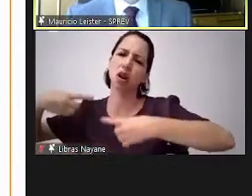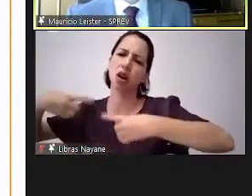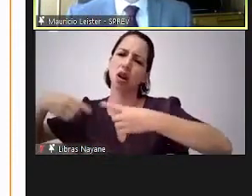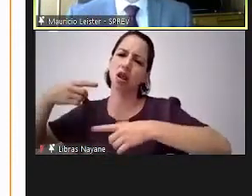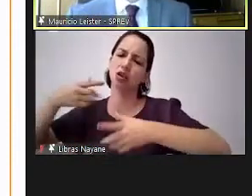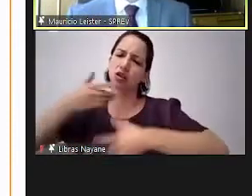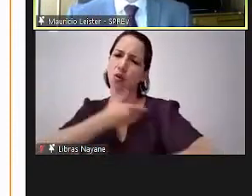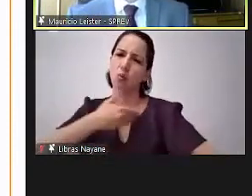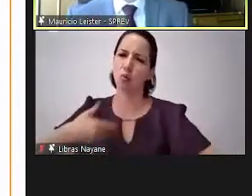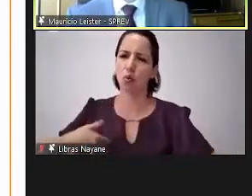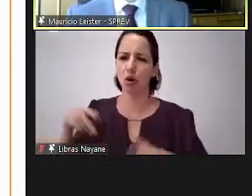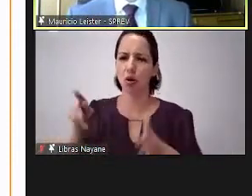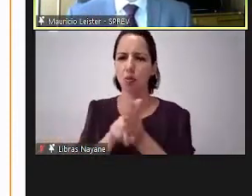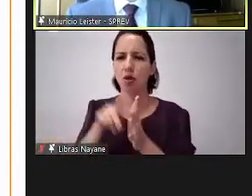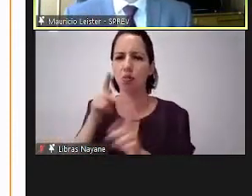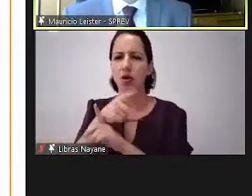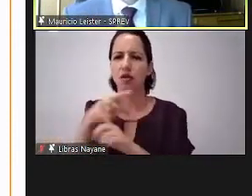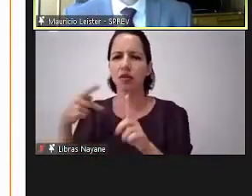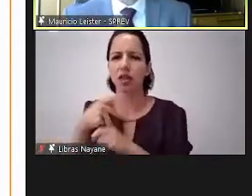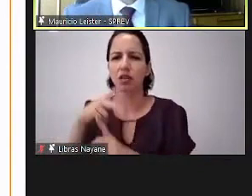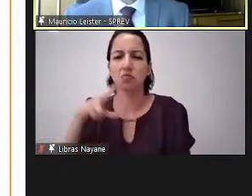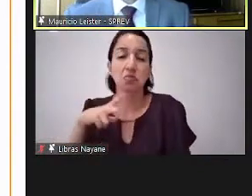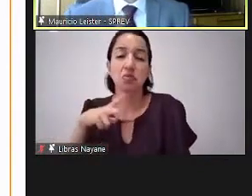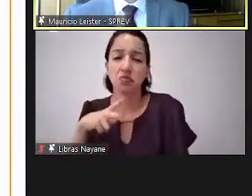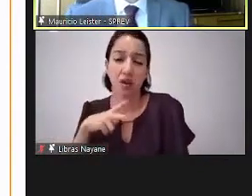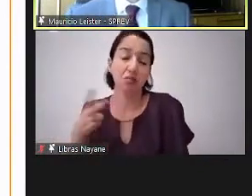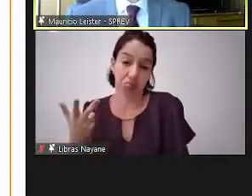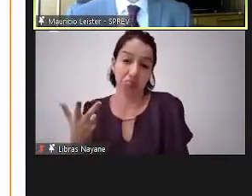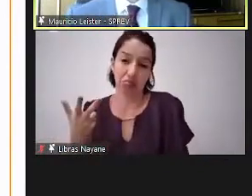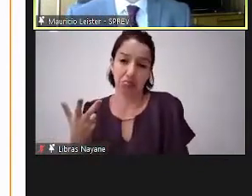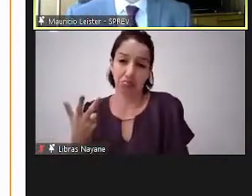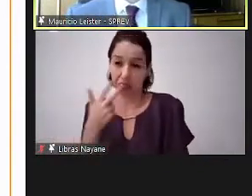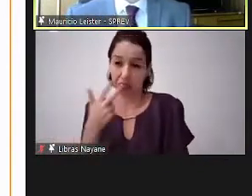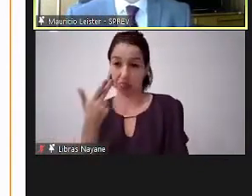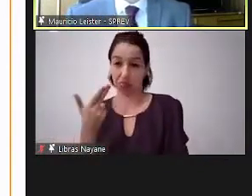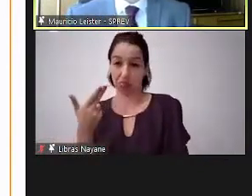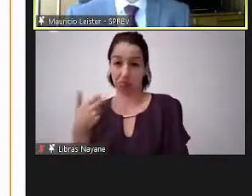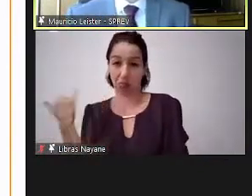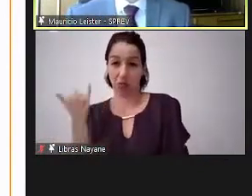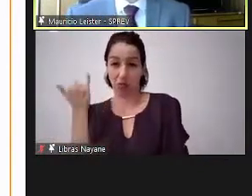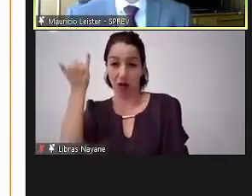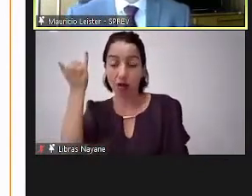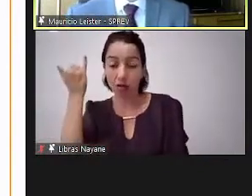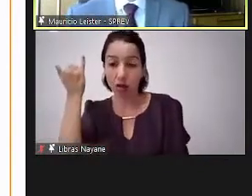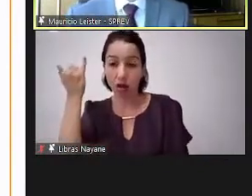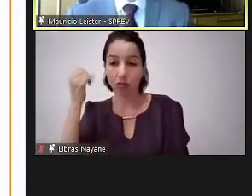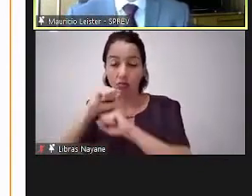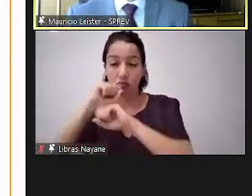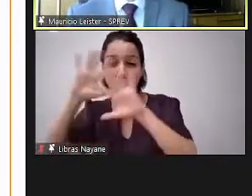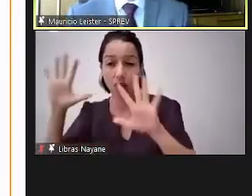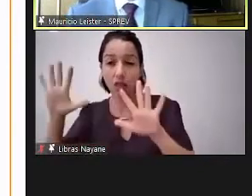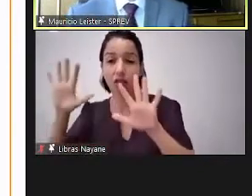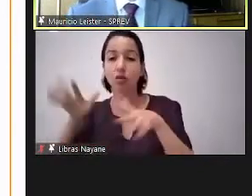countries formulate public policies for the private social security? It